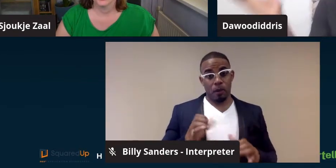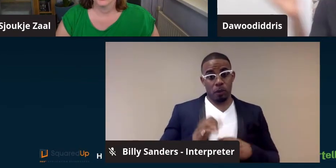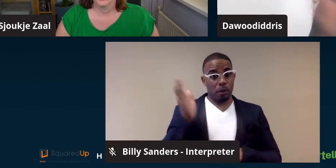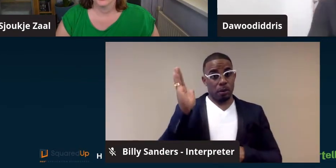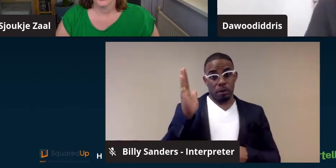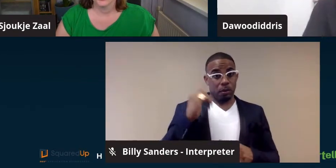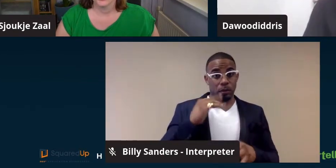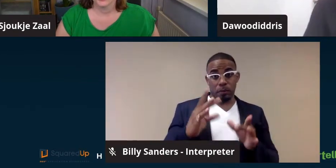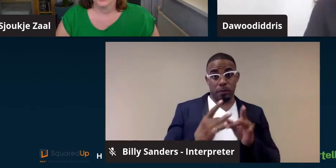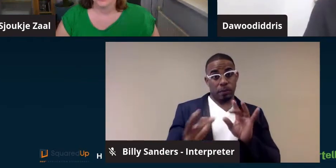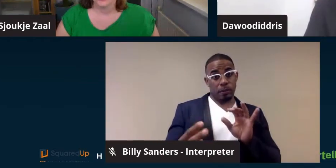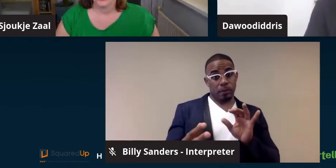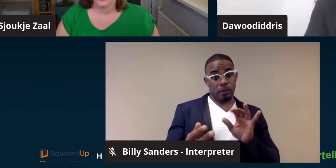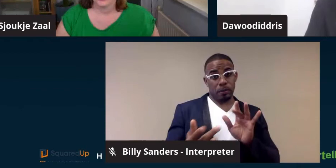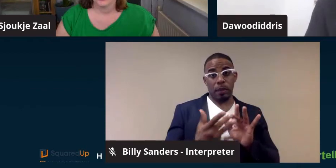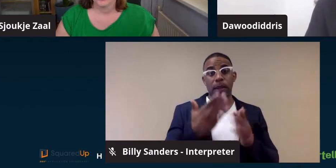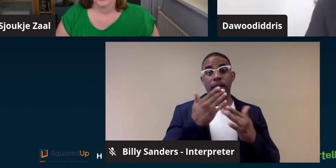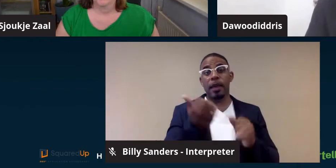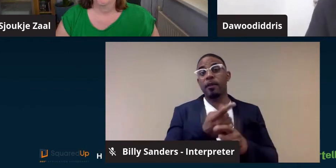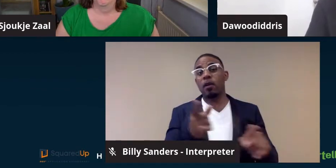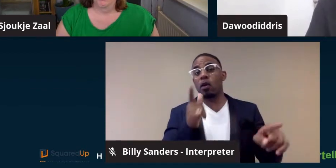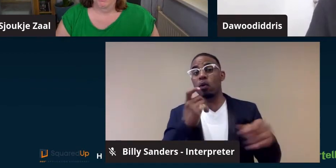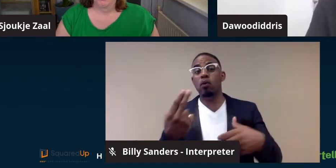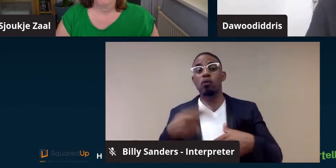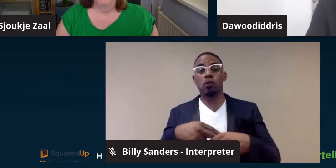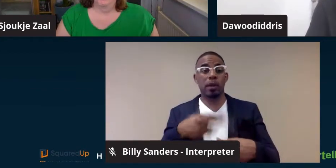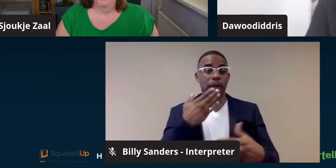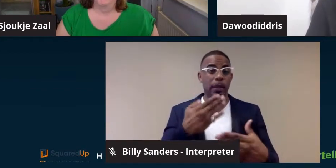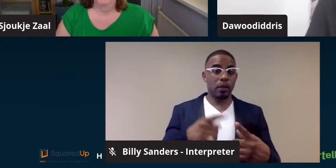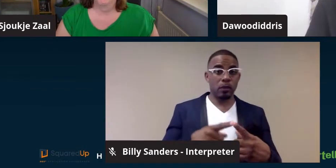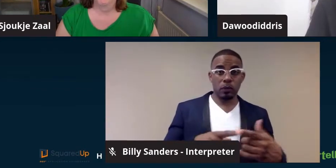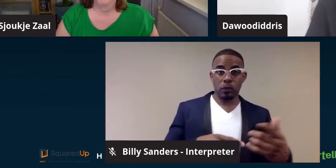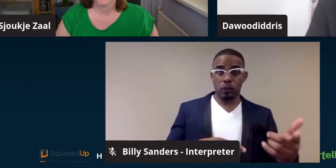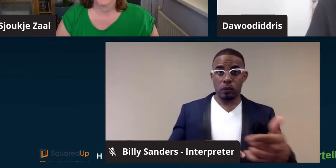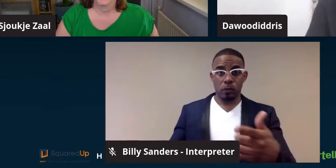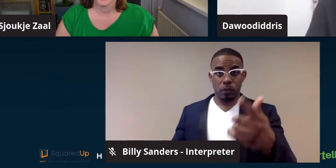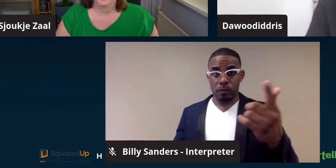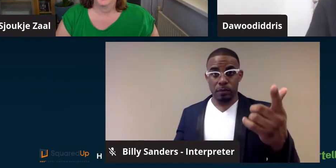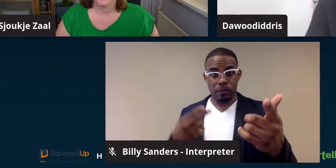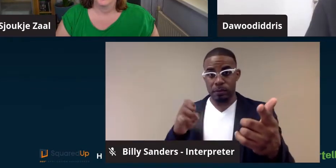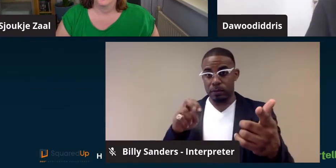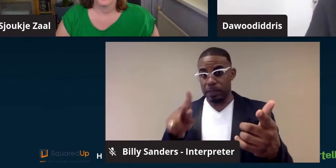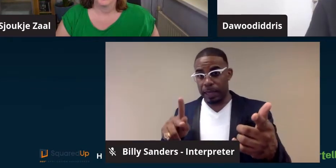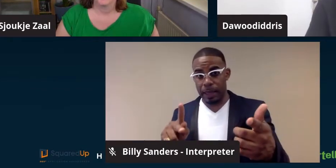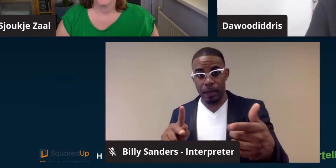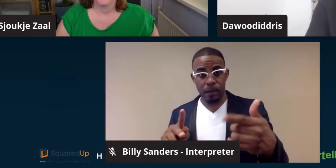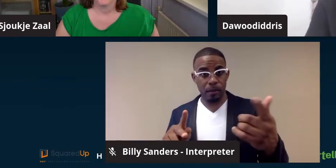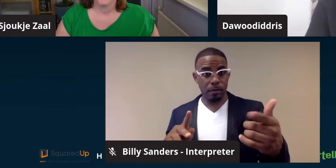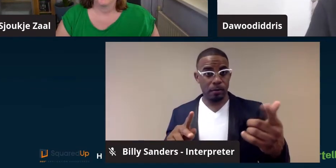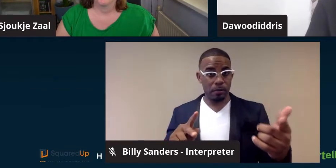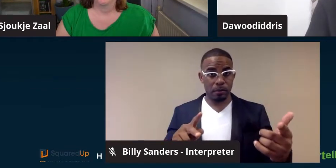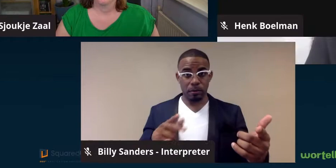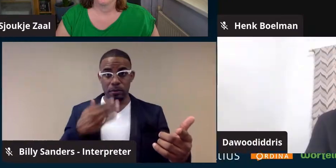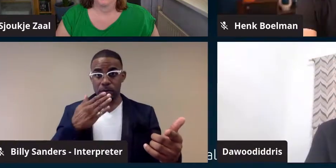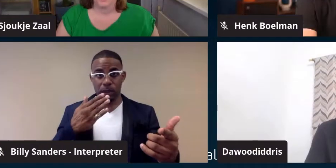with me. Thanks to everyone who joined in. Thanks to Hank, the Azure